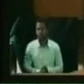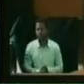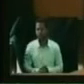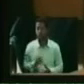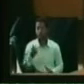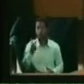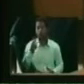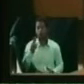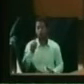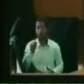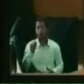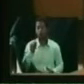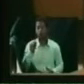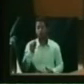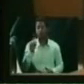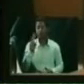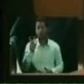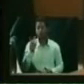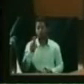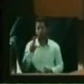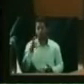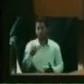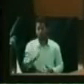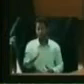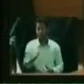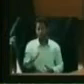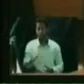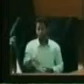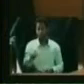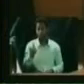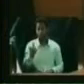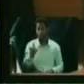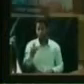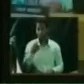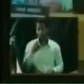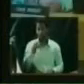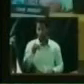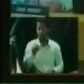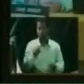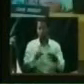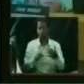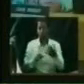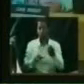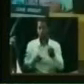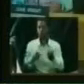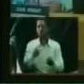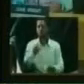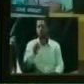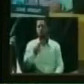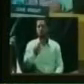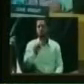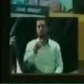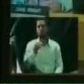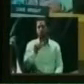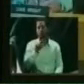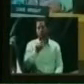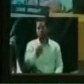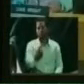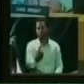Has the grant been received, Dr. McIntyre? I guess for Bob or? Yes. There's Mr. Thomas.